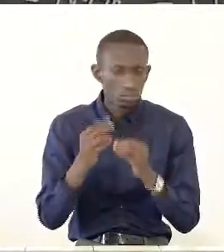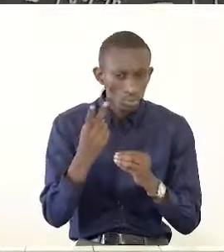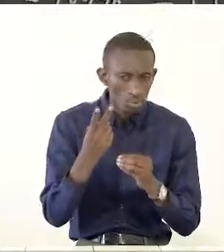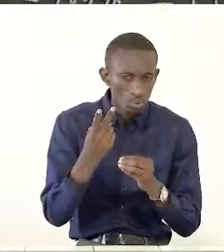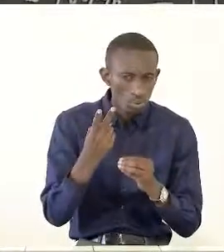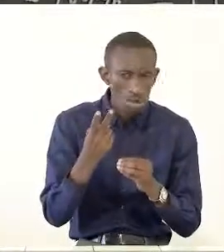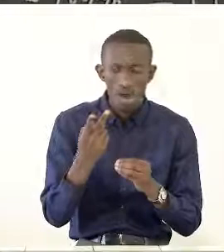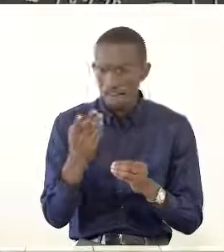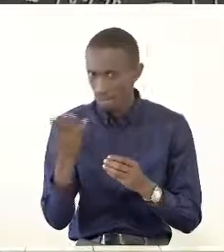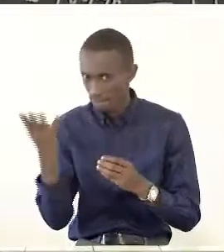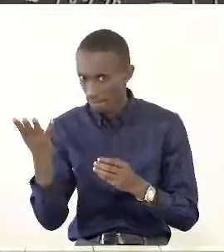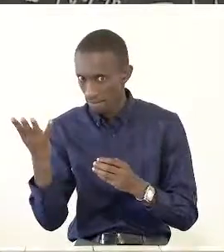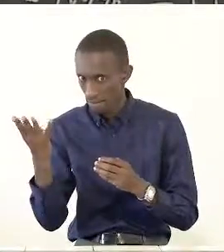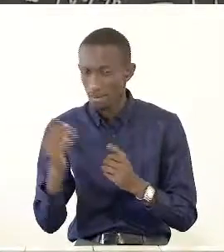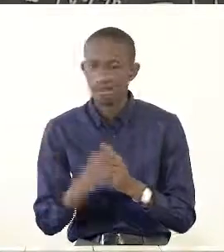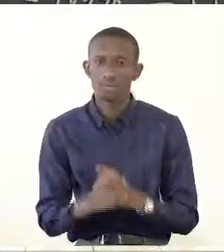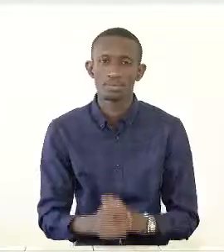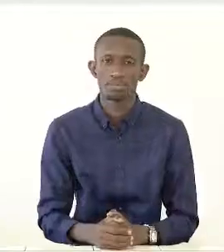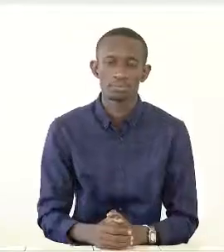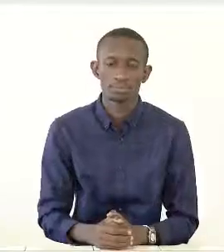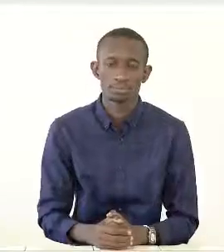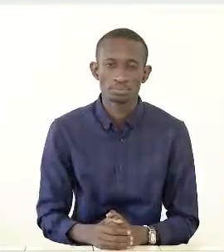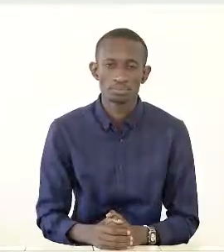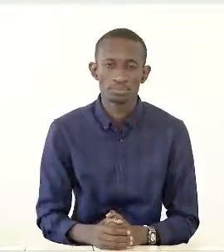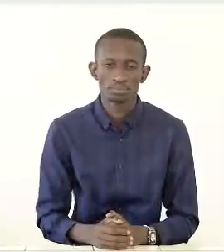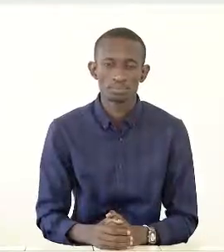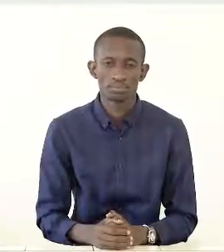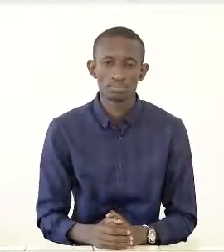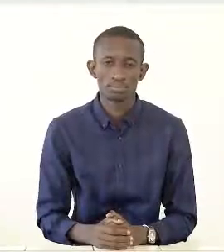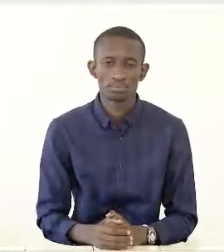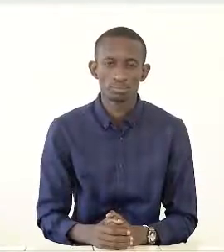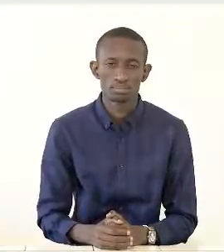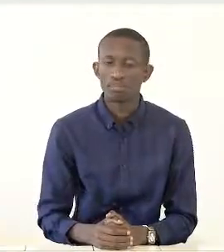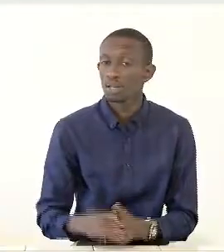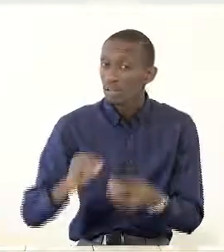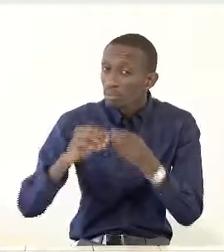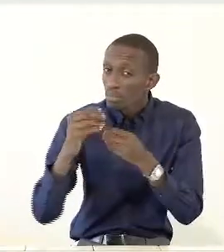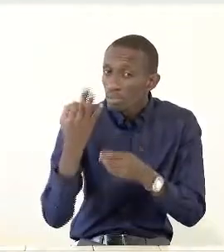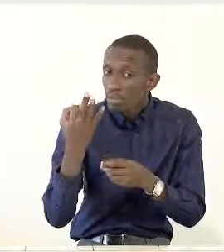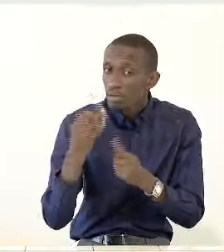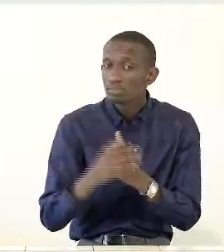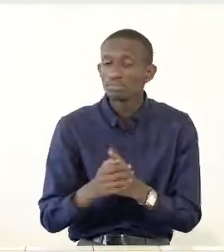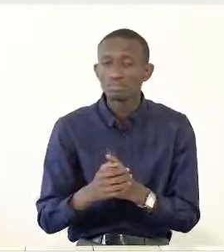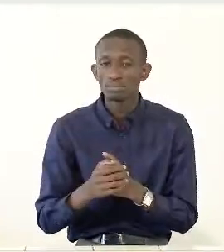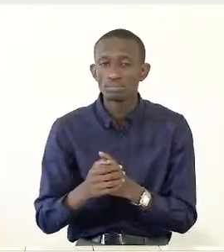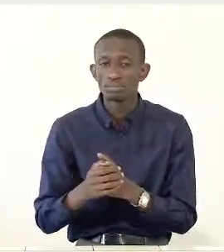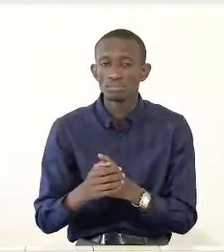4. Okay. 3 integral